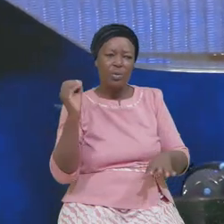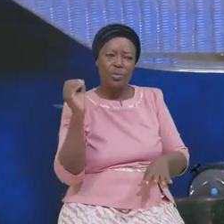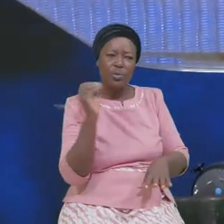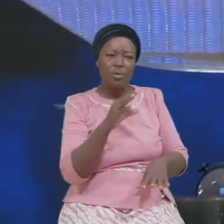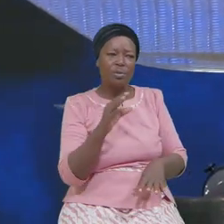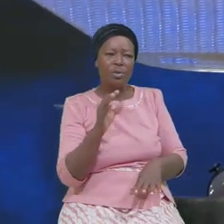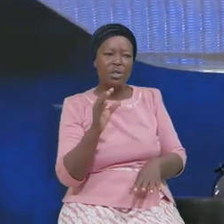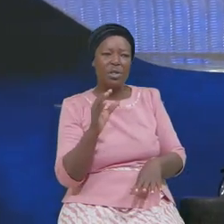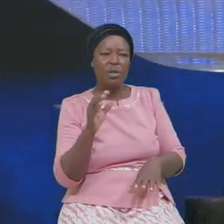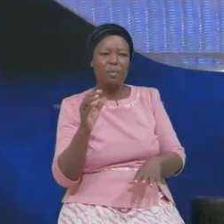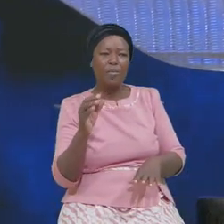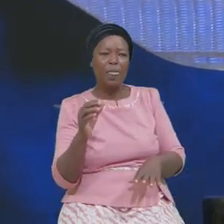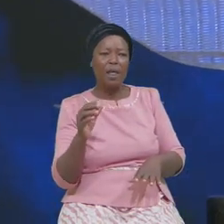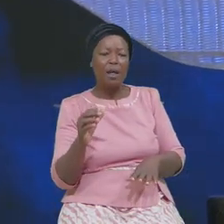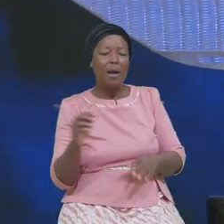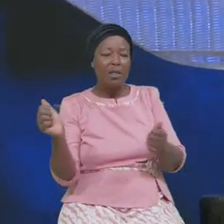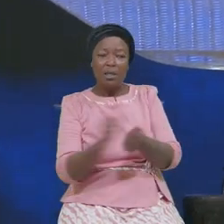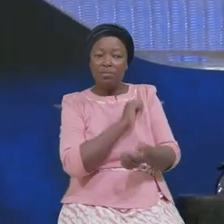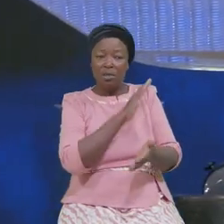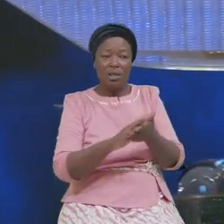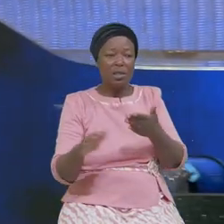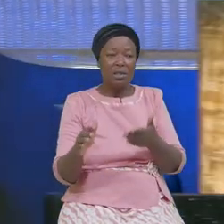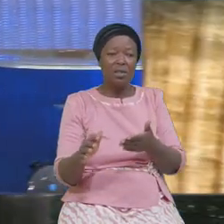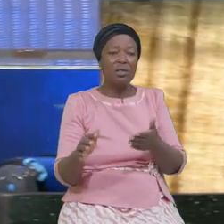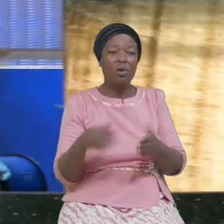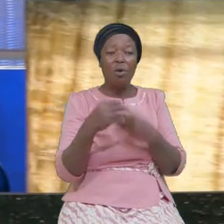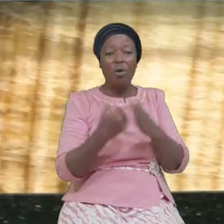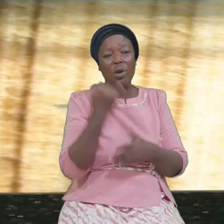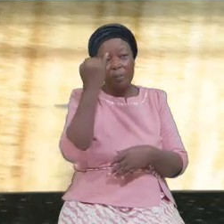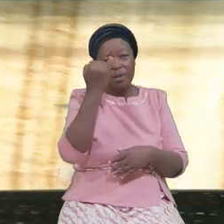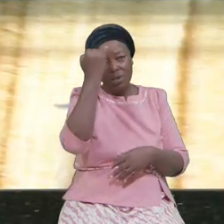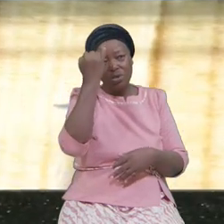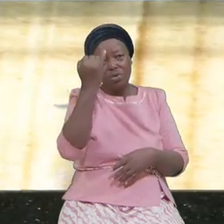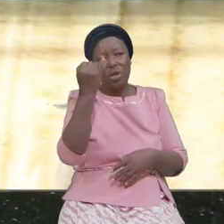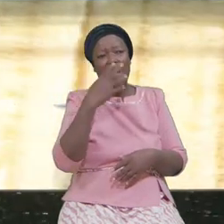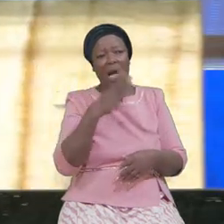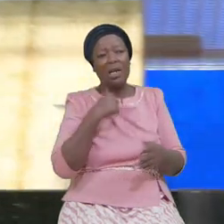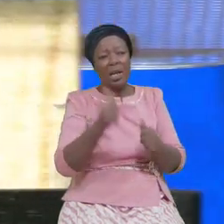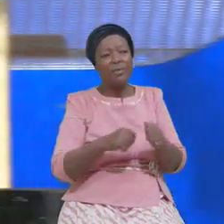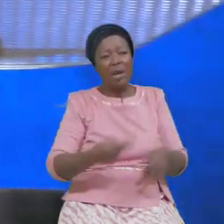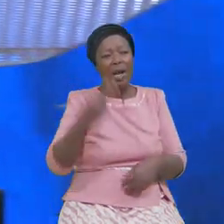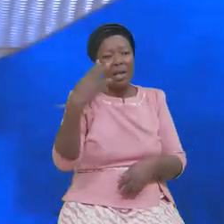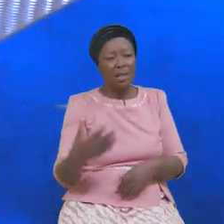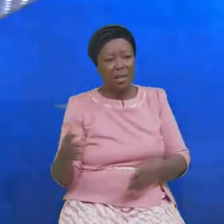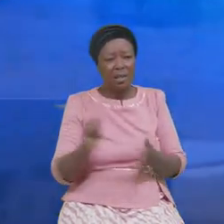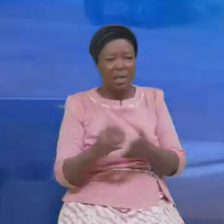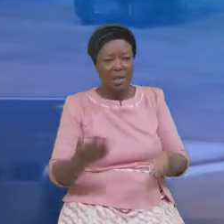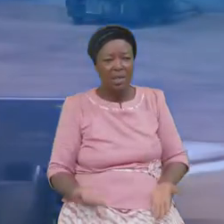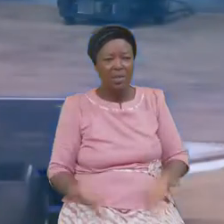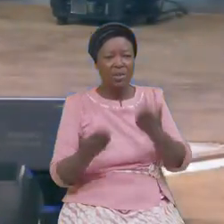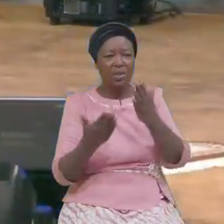down imaginations and every high sin that exalteth